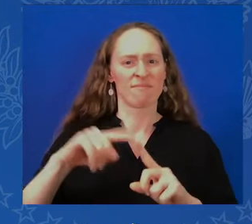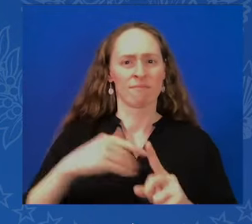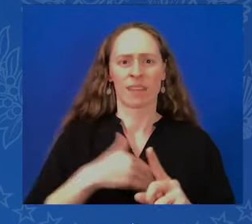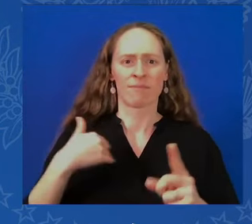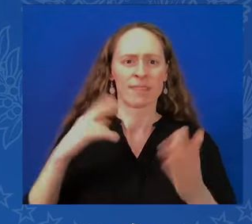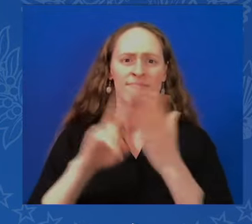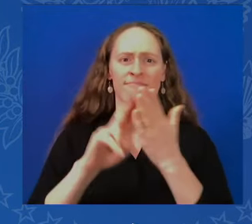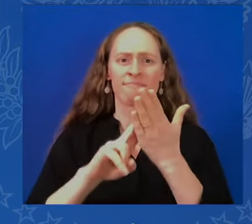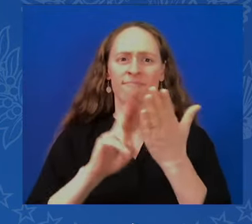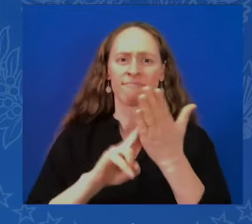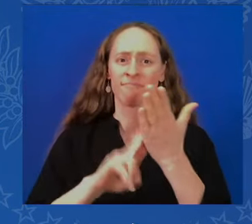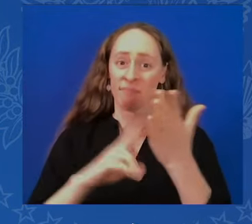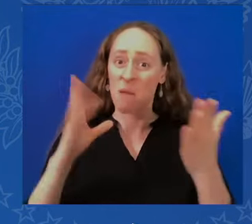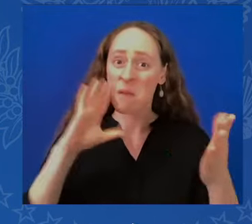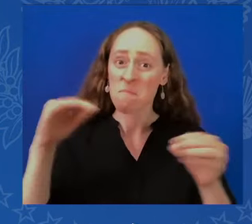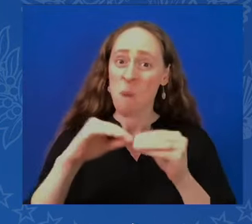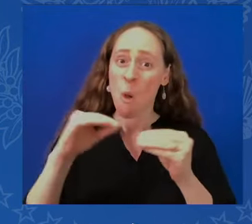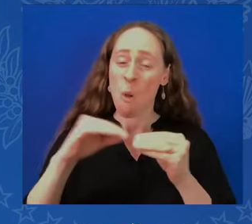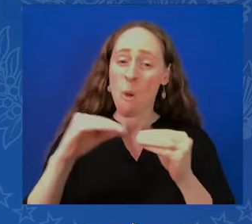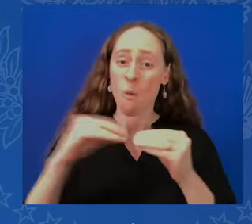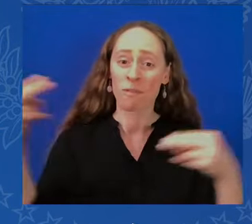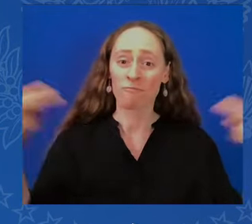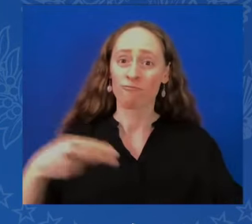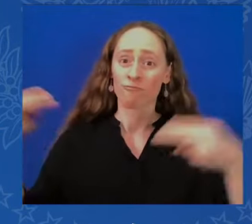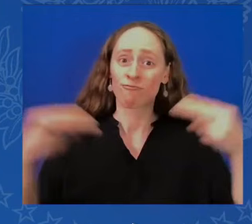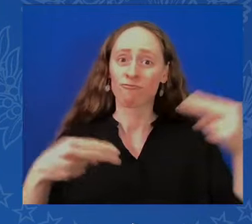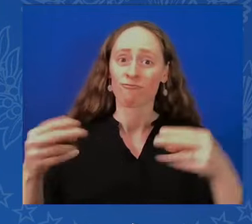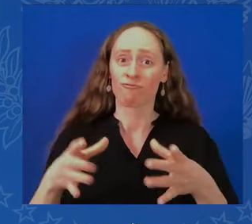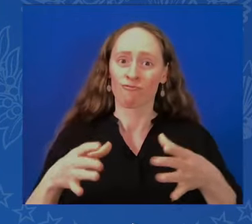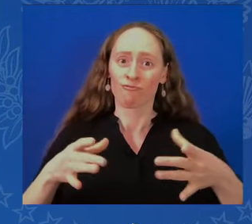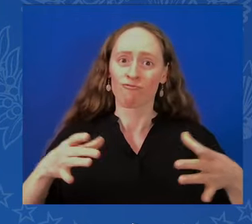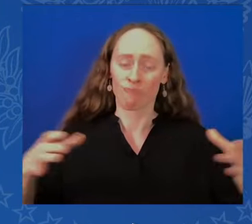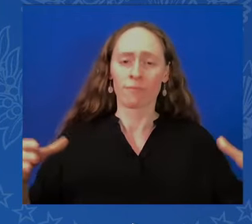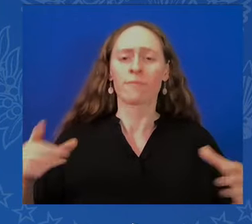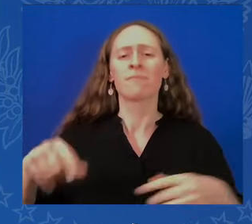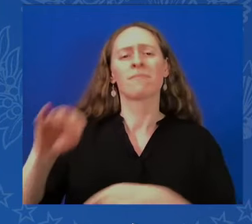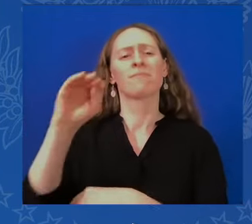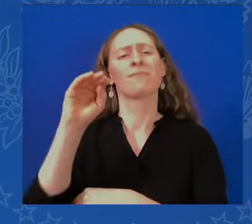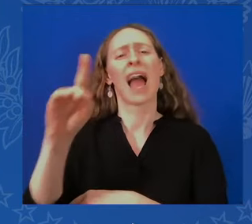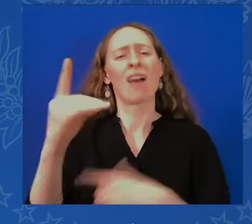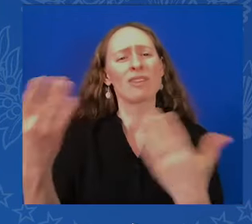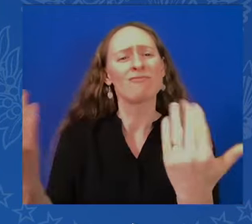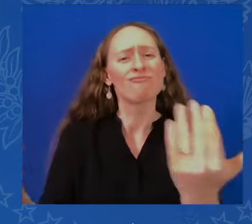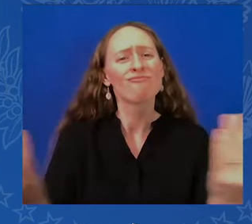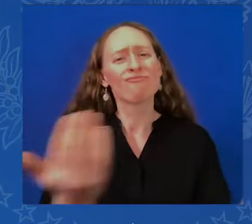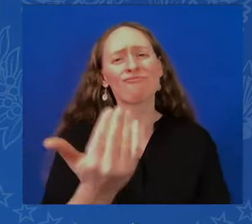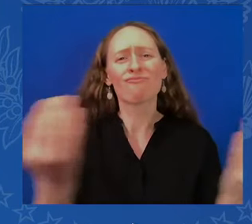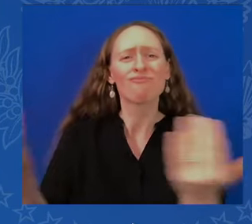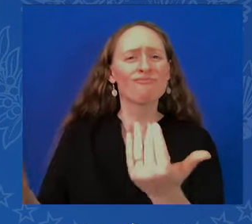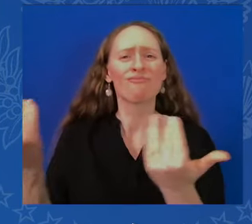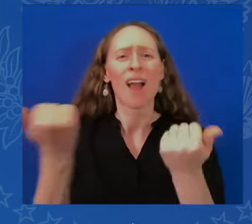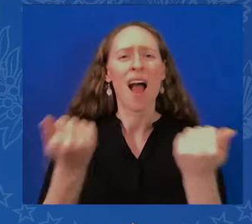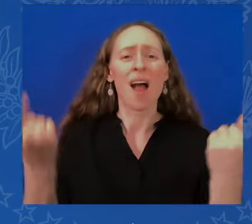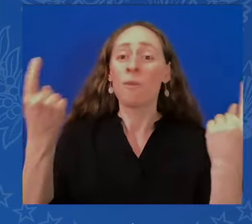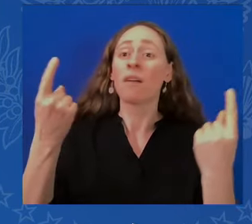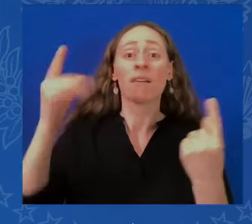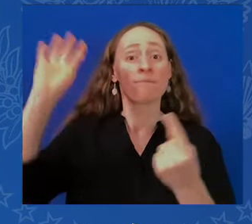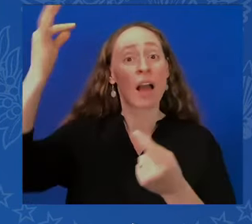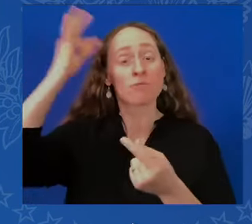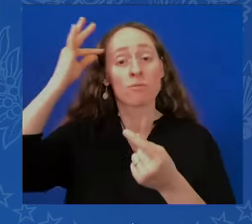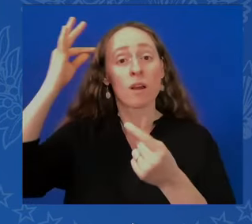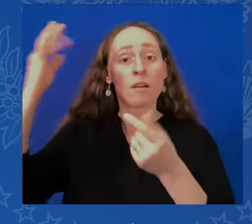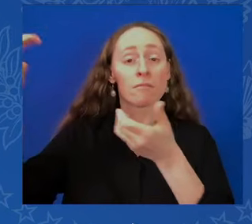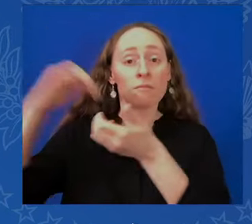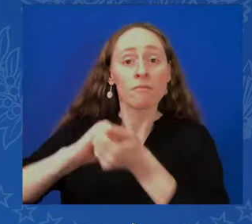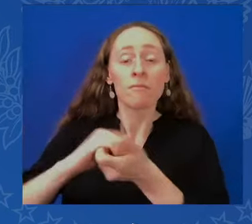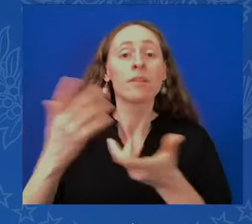building a table that is large enough to include everybody, from our federal partners to our nonprofit leaders to our entrepreneurs to our port